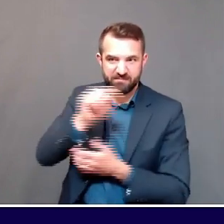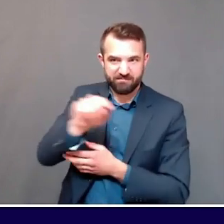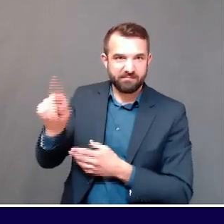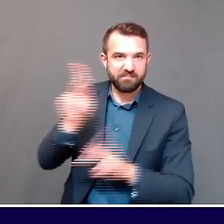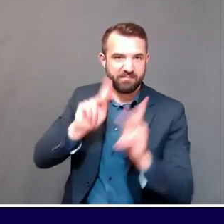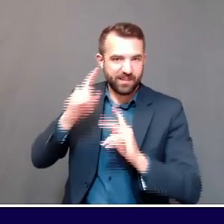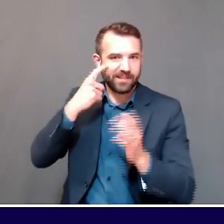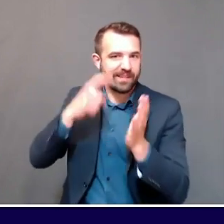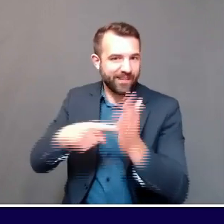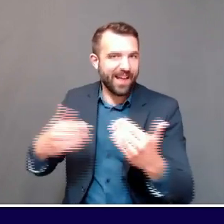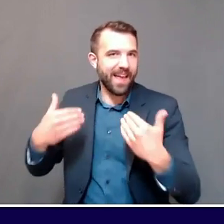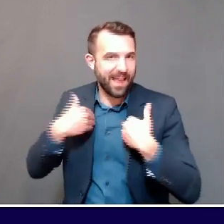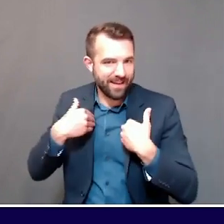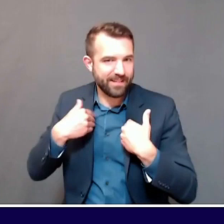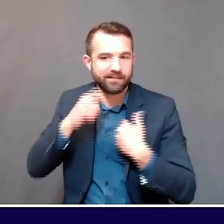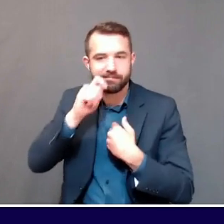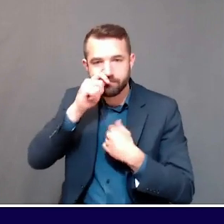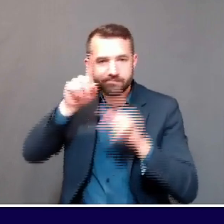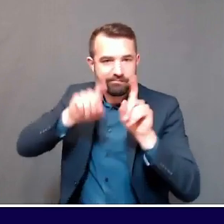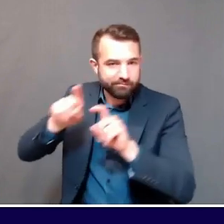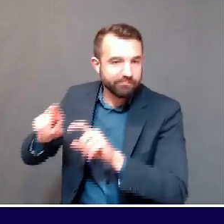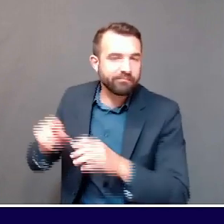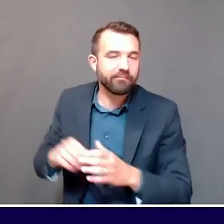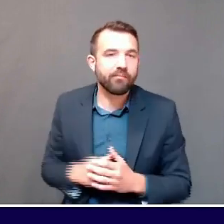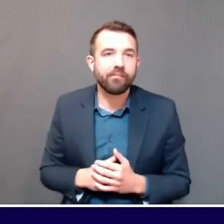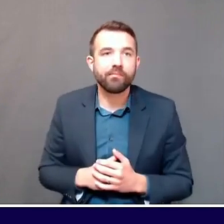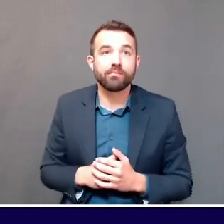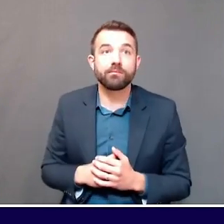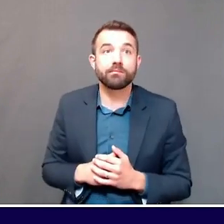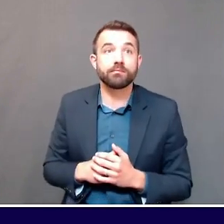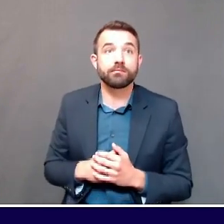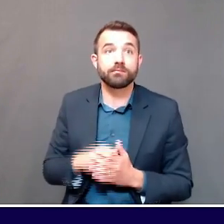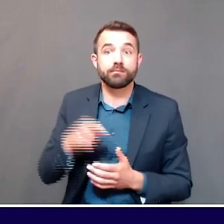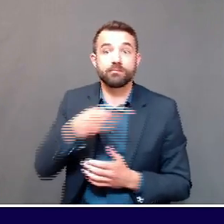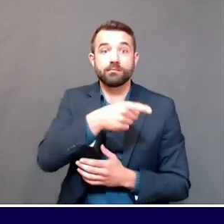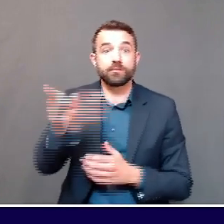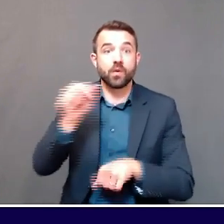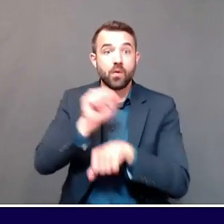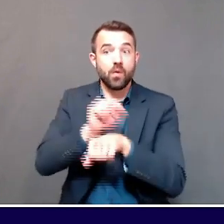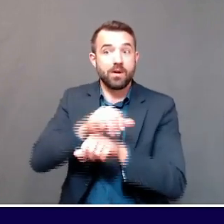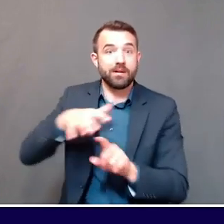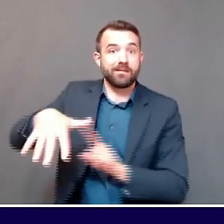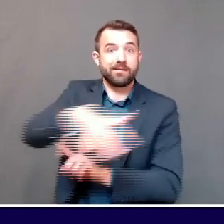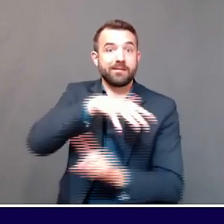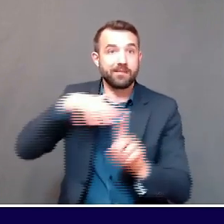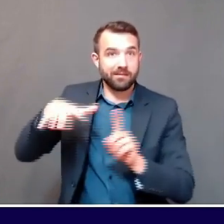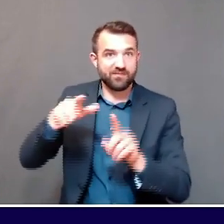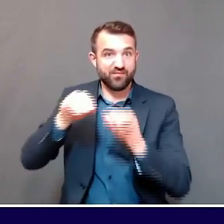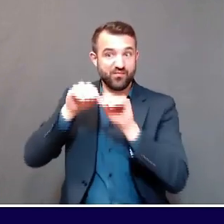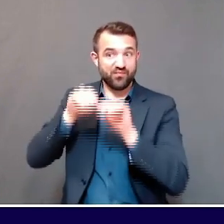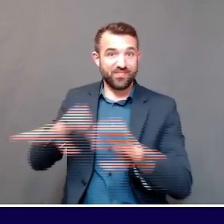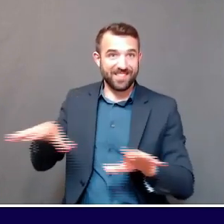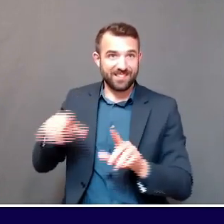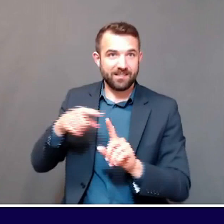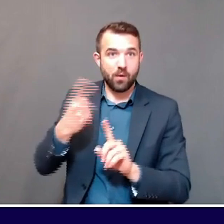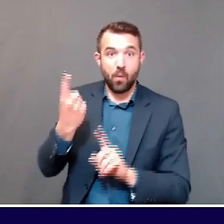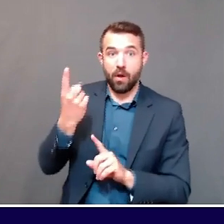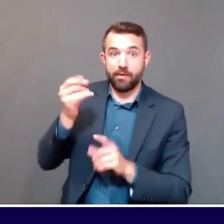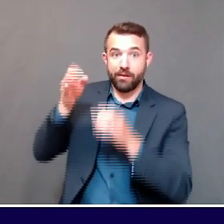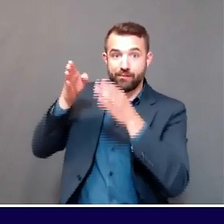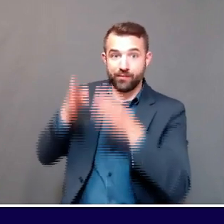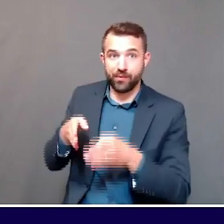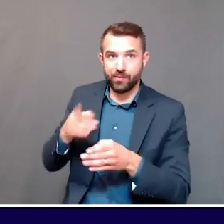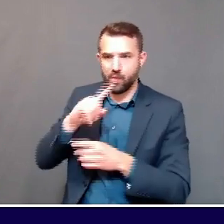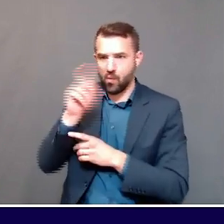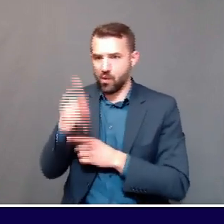is underway, and as with any type of workplace facility outbreak, one of our key questions is whether